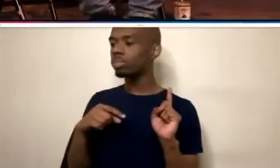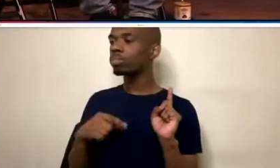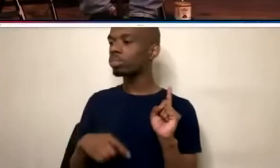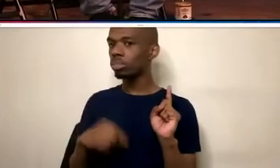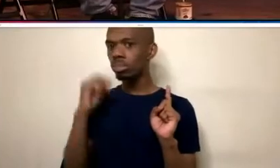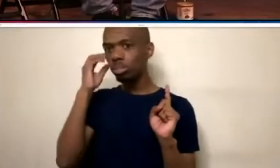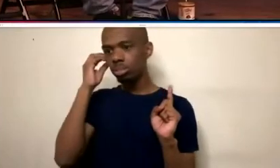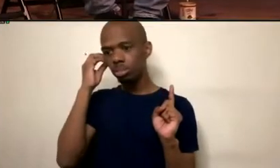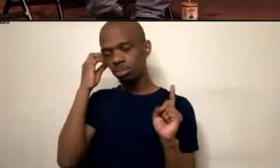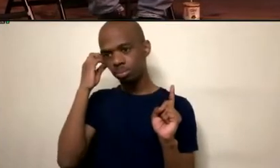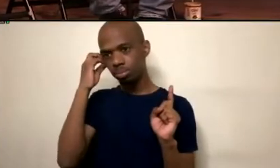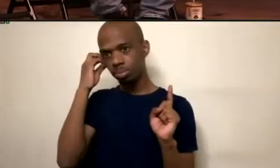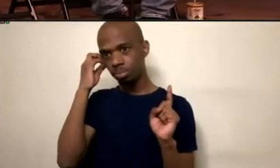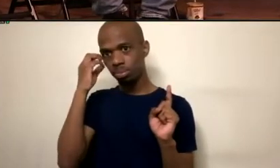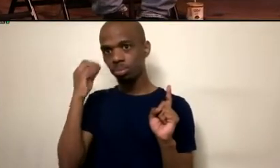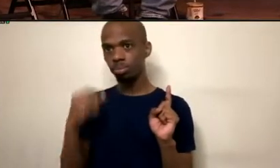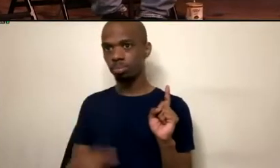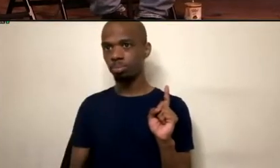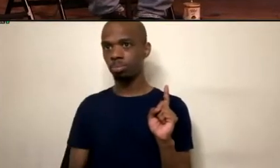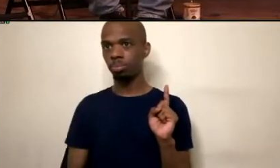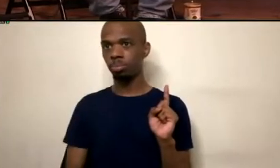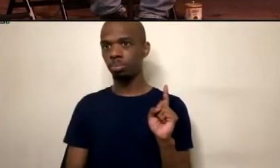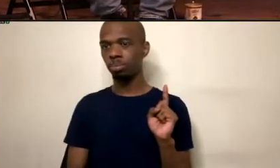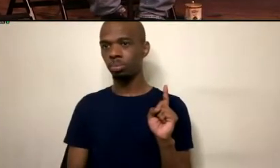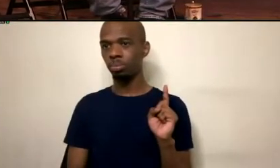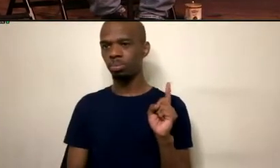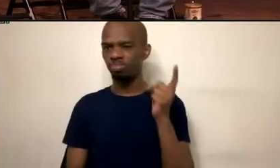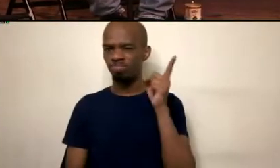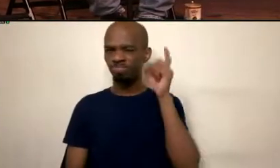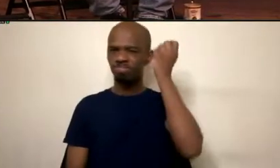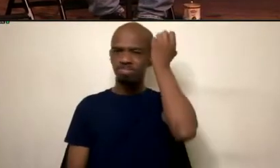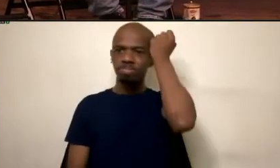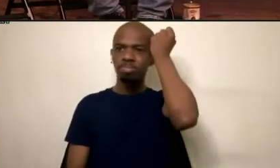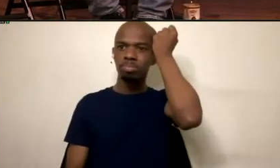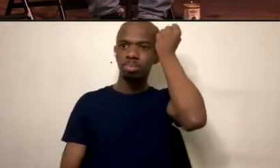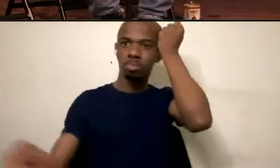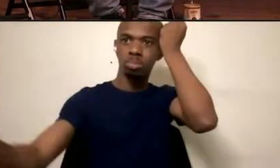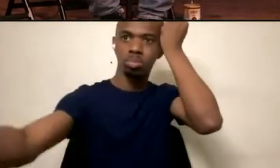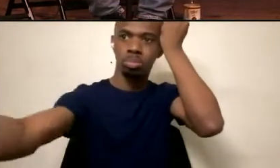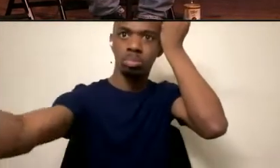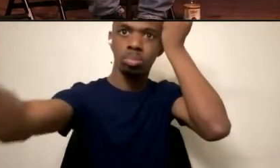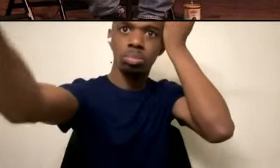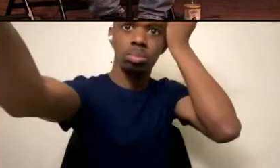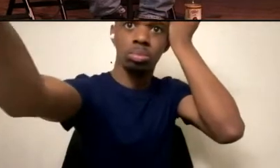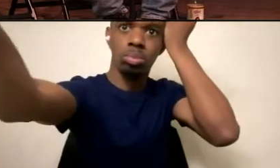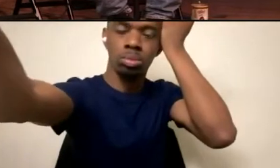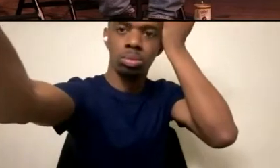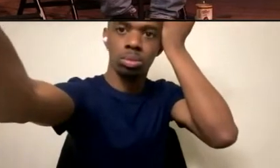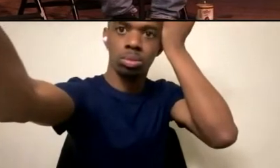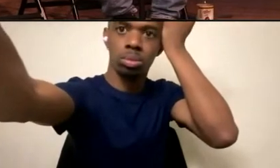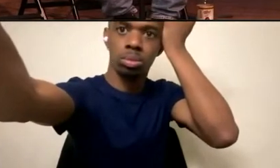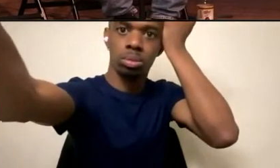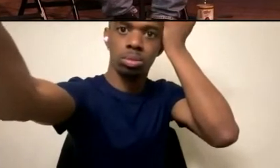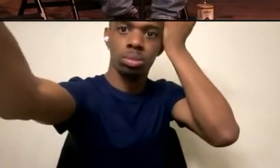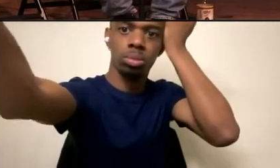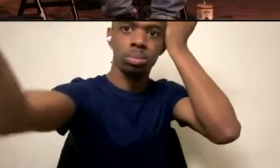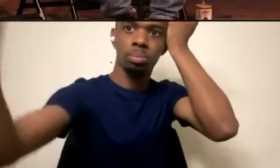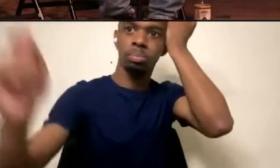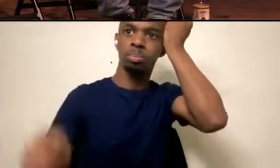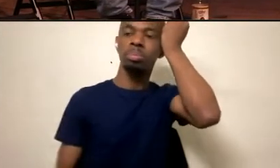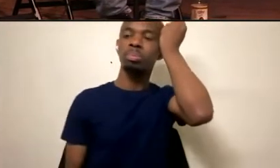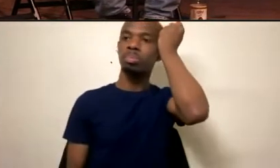of artists utilizing their tools to kind of be involved in like the thing that we dislike a lot, which is like the political system, right? Mm-hmm, mm-hmm. But